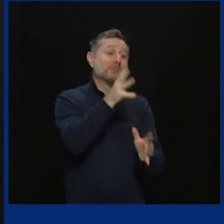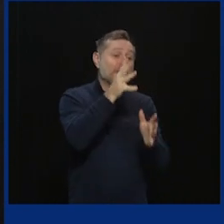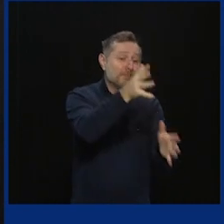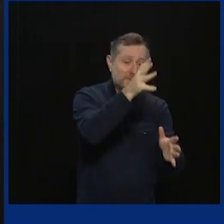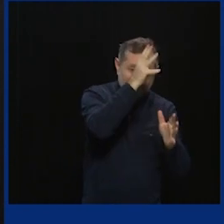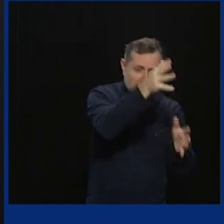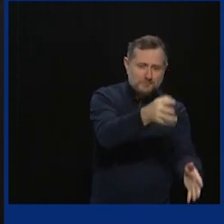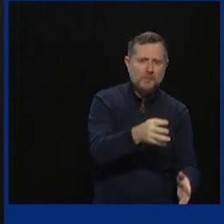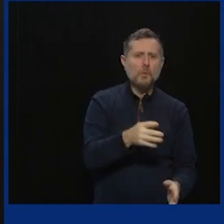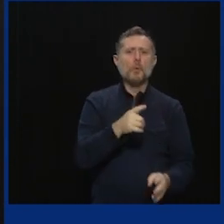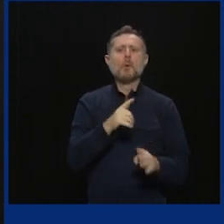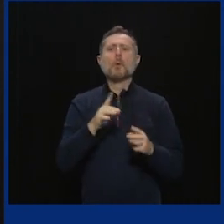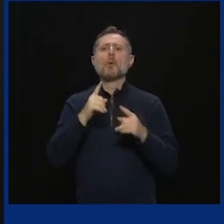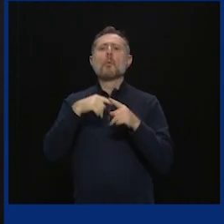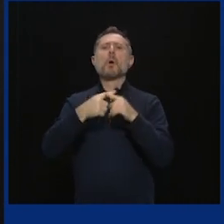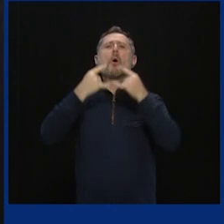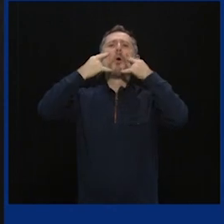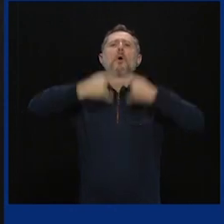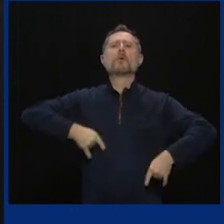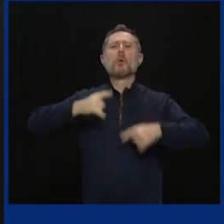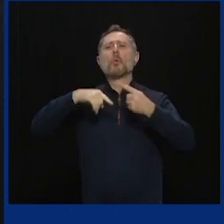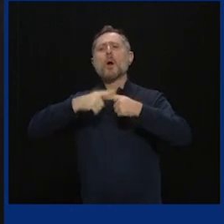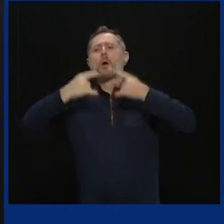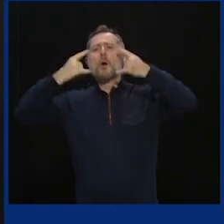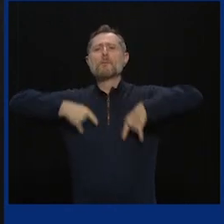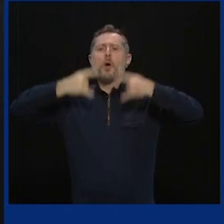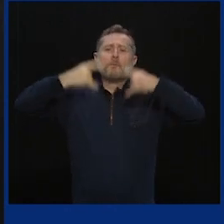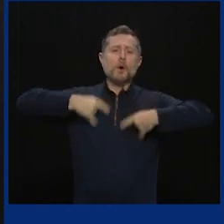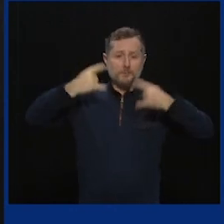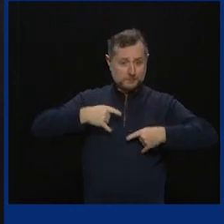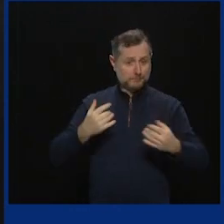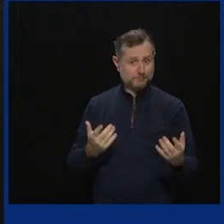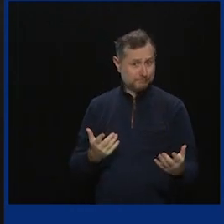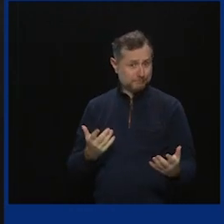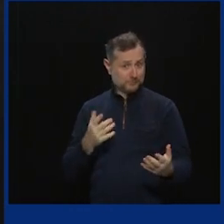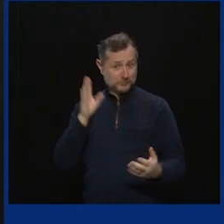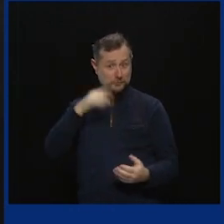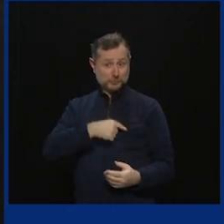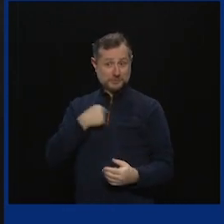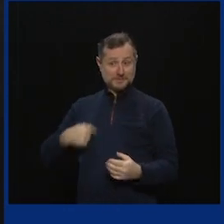really like this Chinatown Strong mask personally. This is a new favorite of mine.